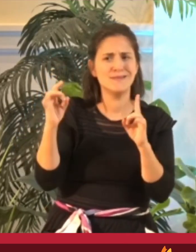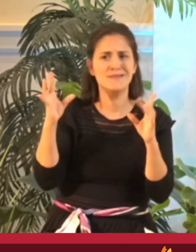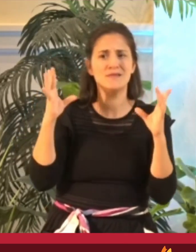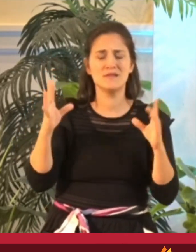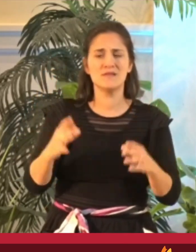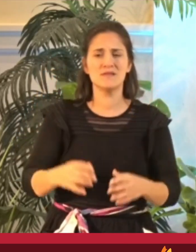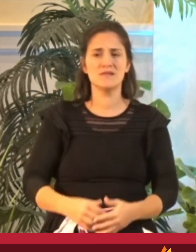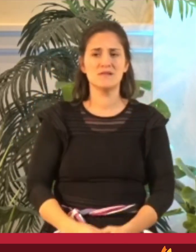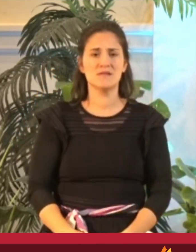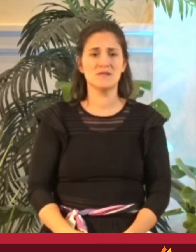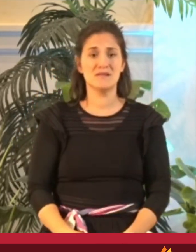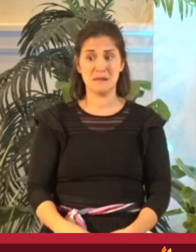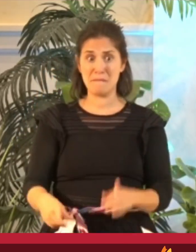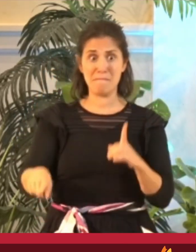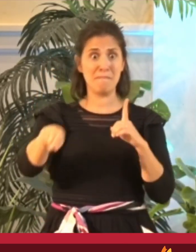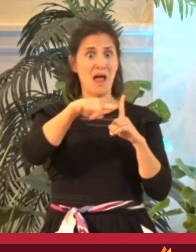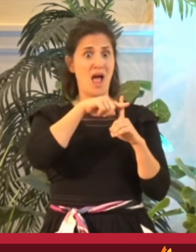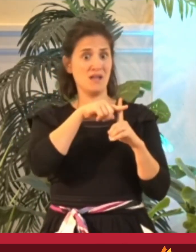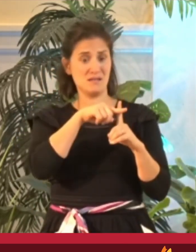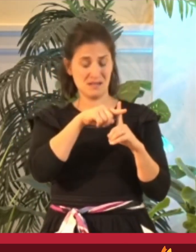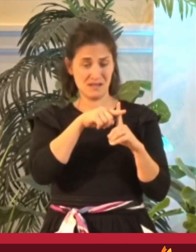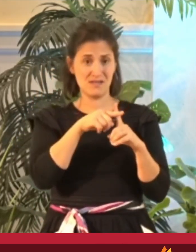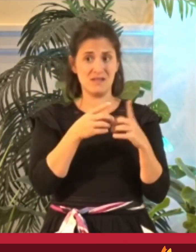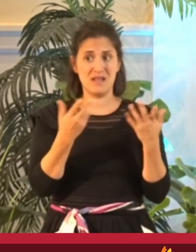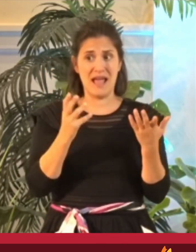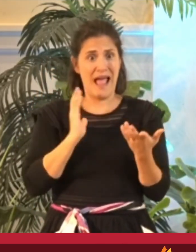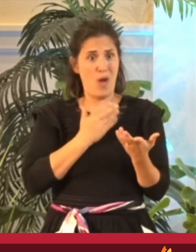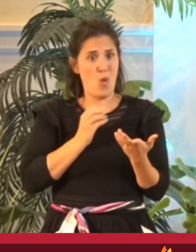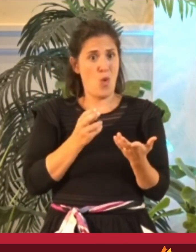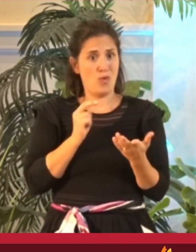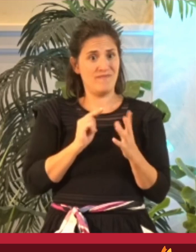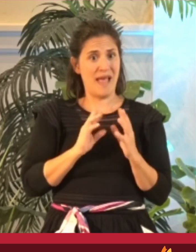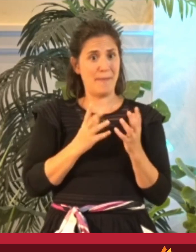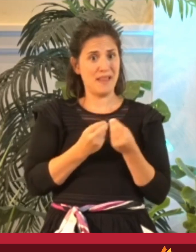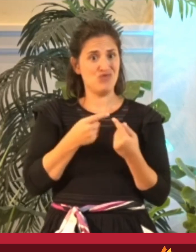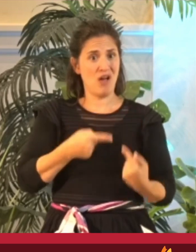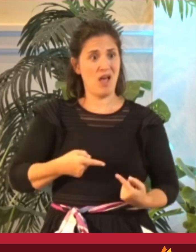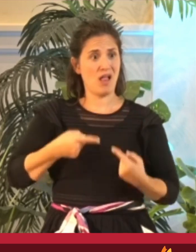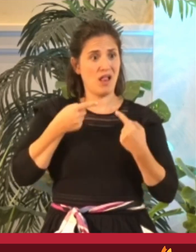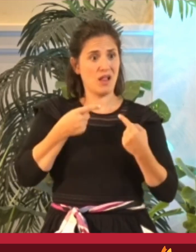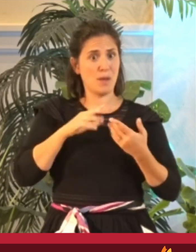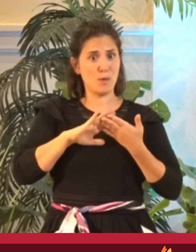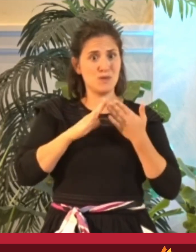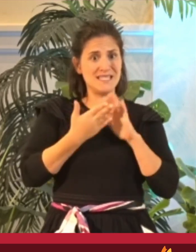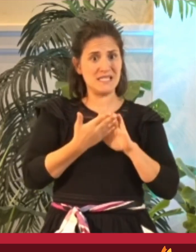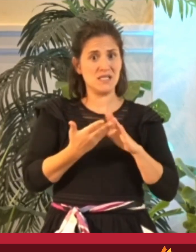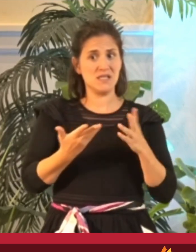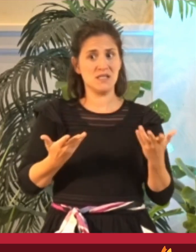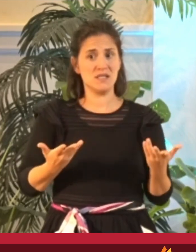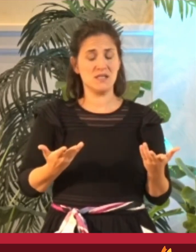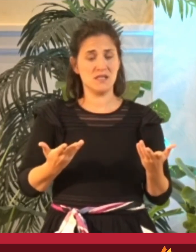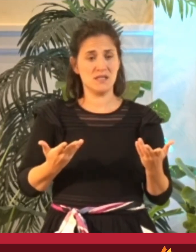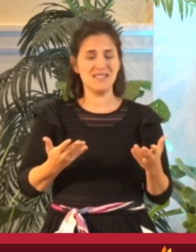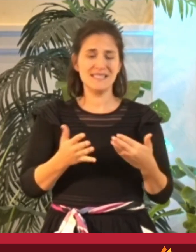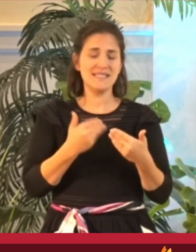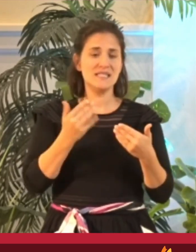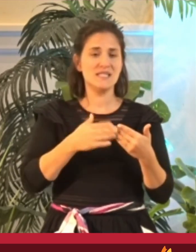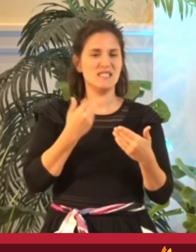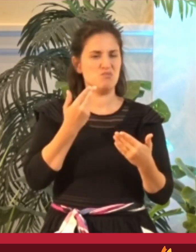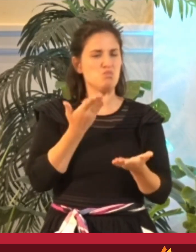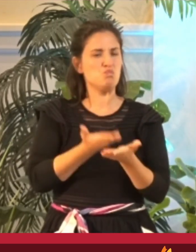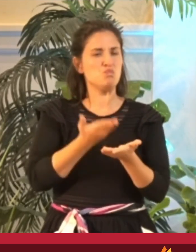struggles in our families and communities, it's easy to see why we are so